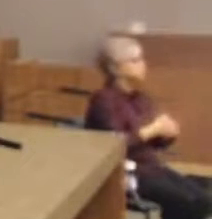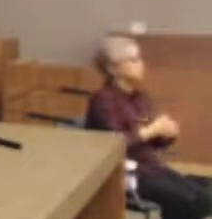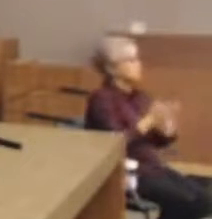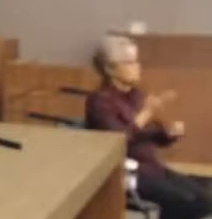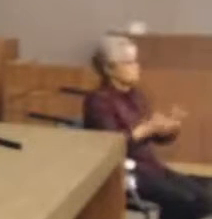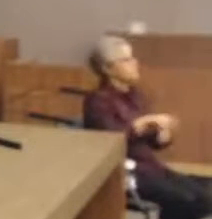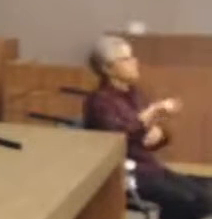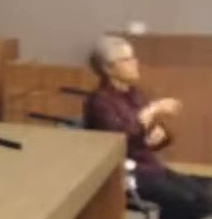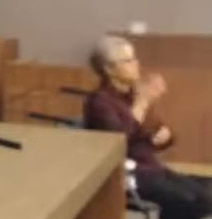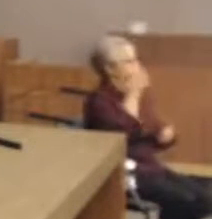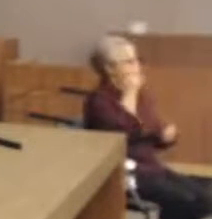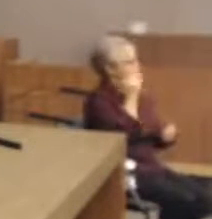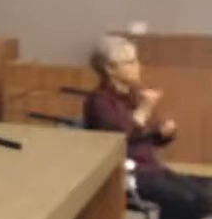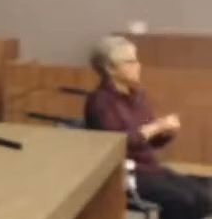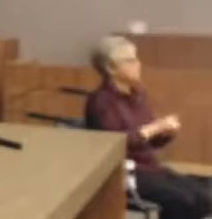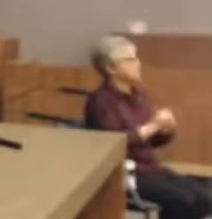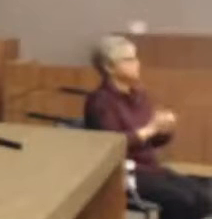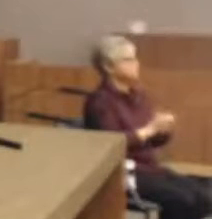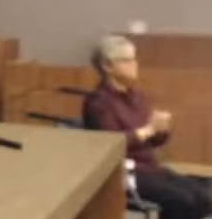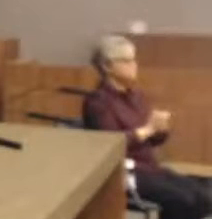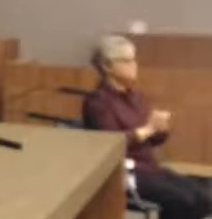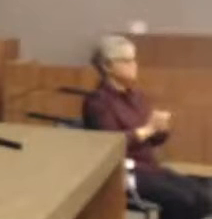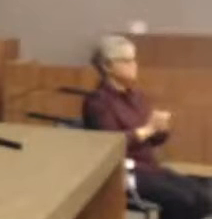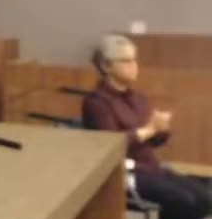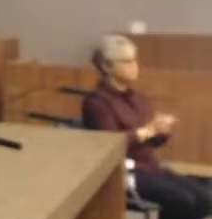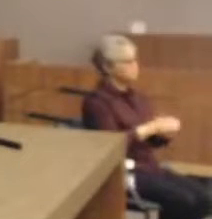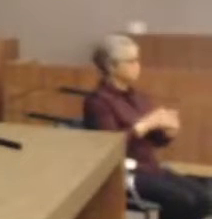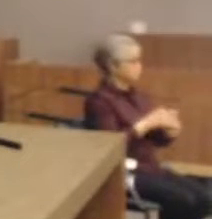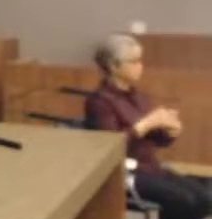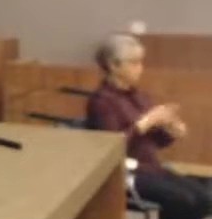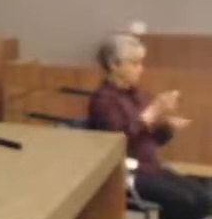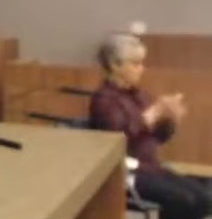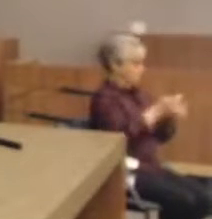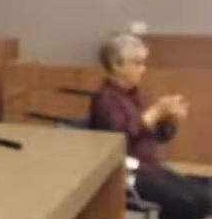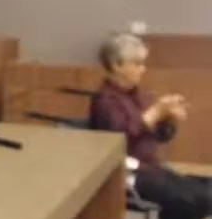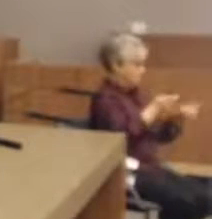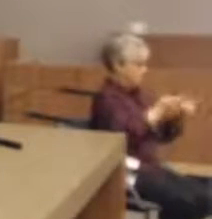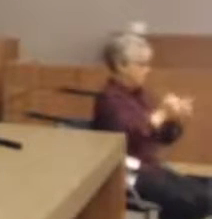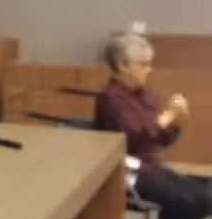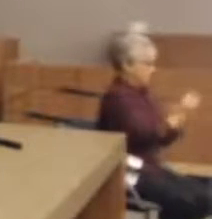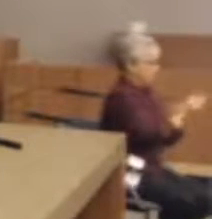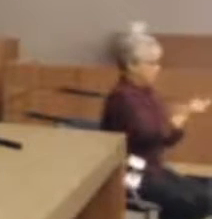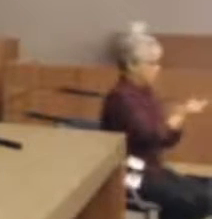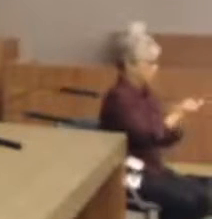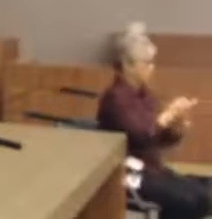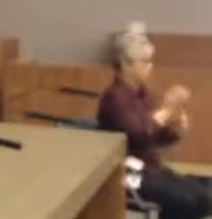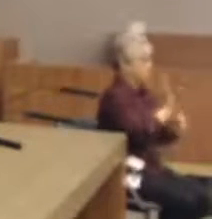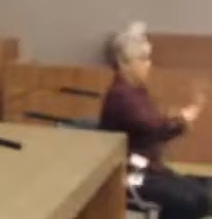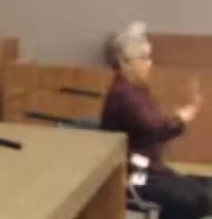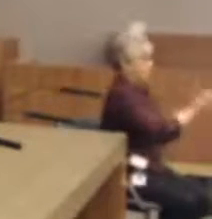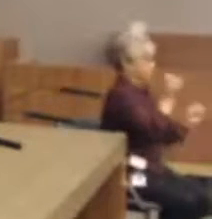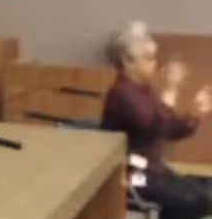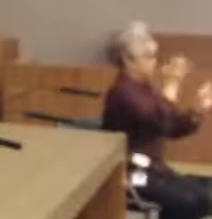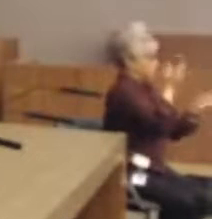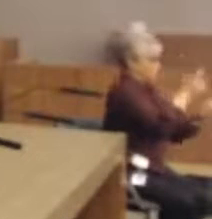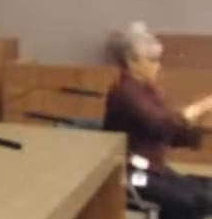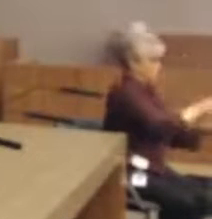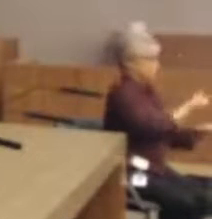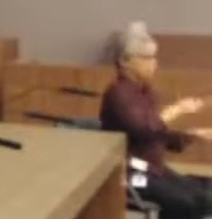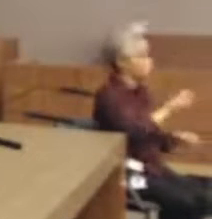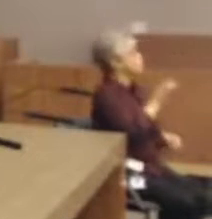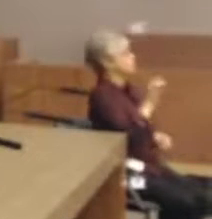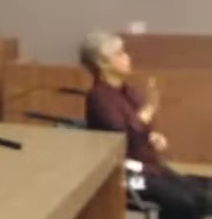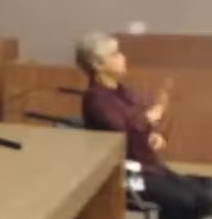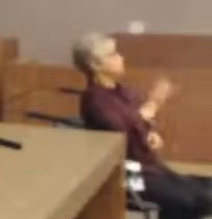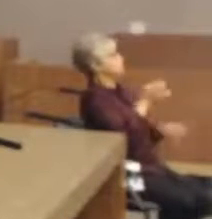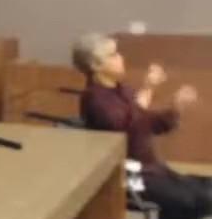situation, and you get in the car by yourself and then it hits you, right? Or you lay down to go to bed and everything quiets down and then it hits you.